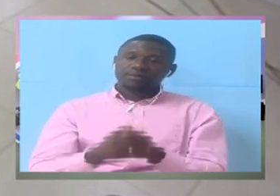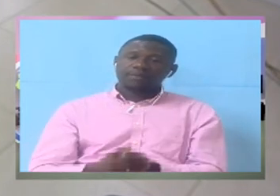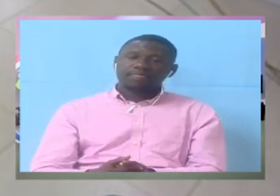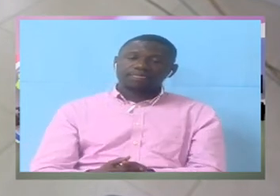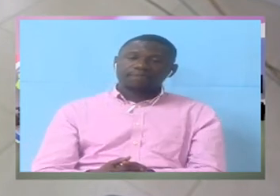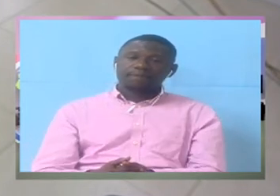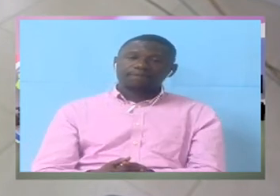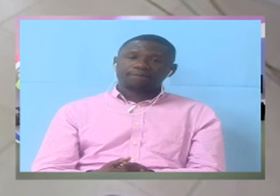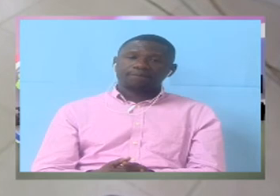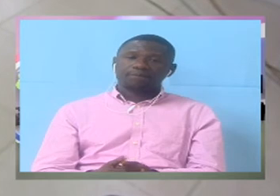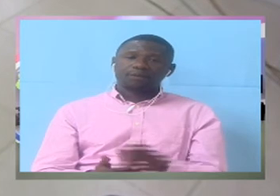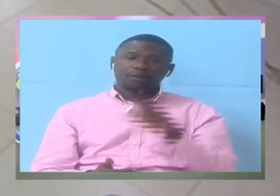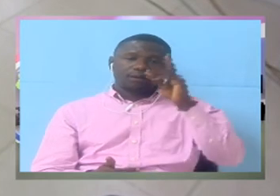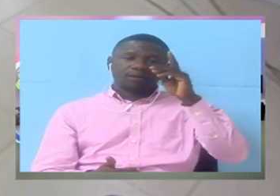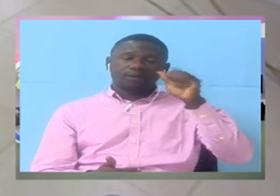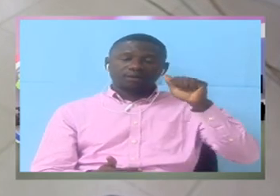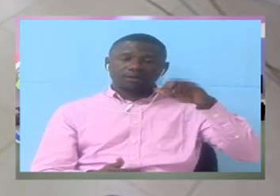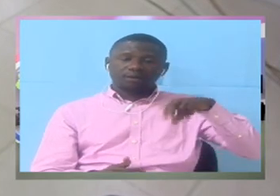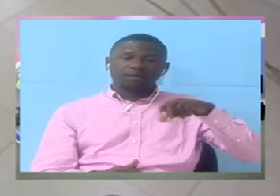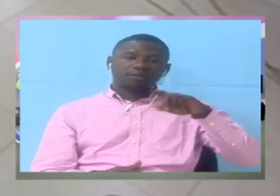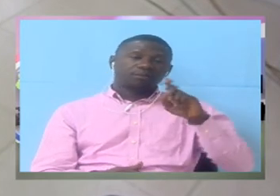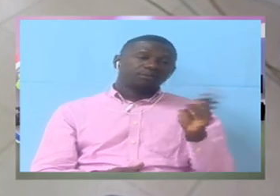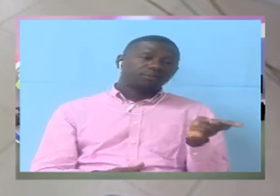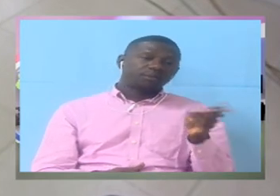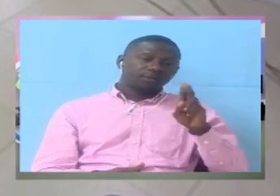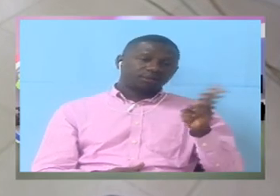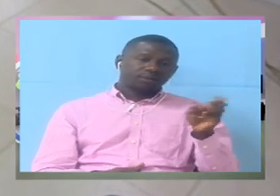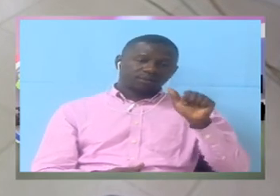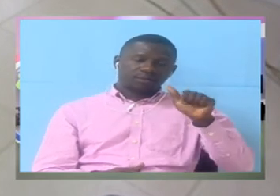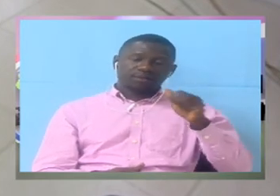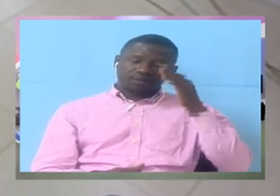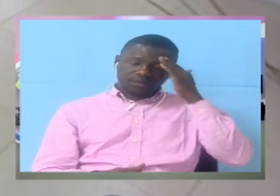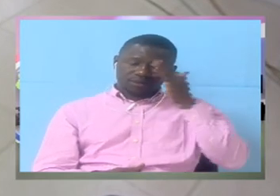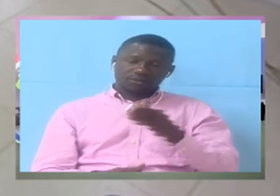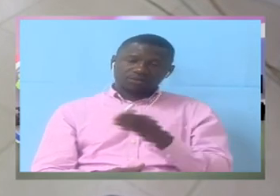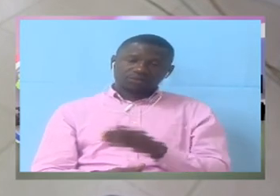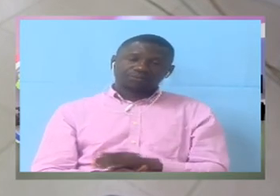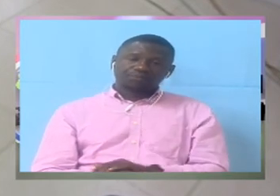Dampha, get it off. Thank you, Dampha.